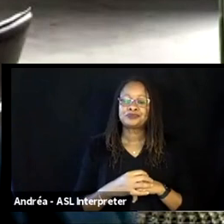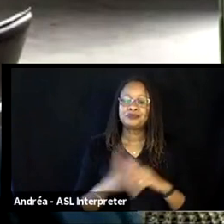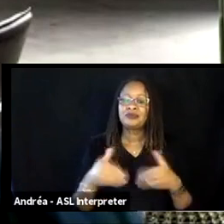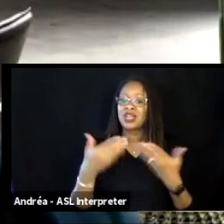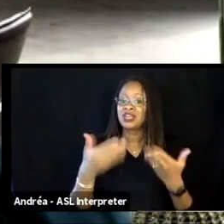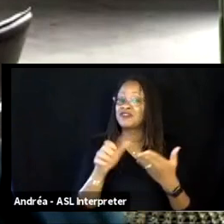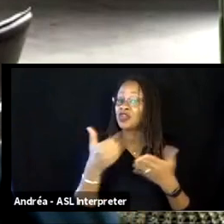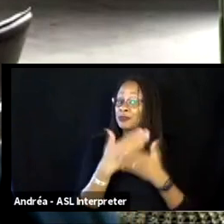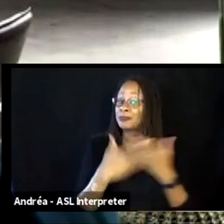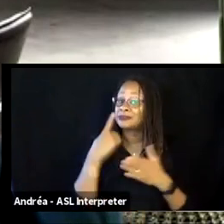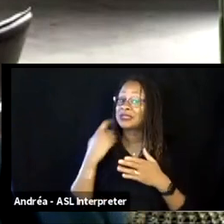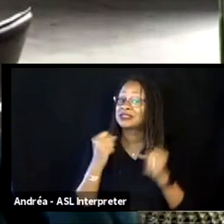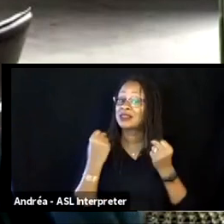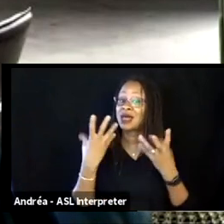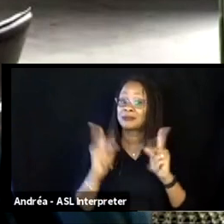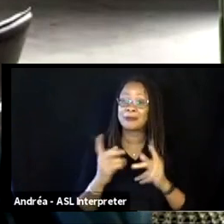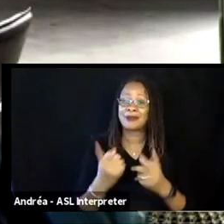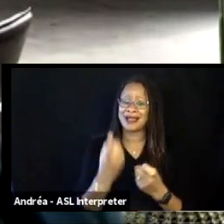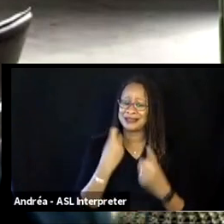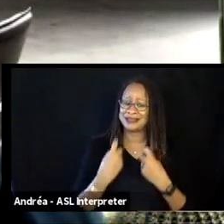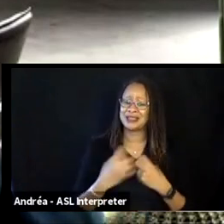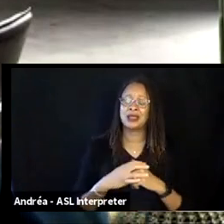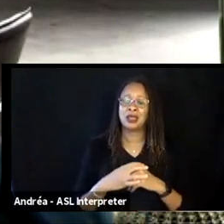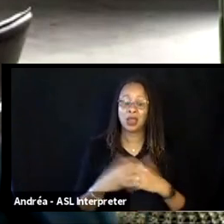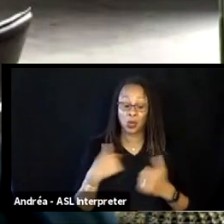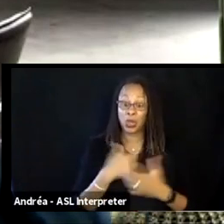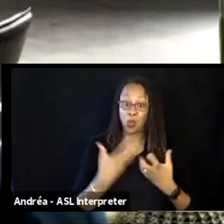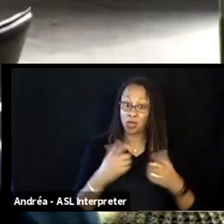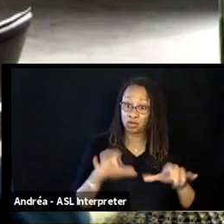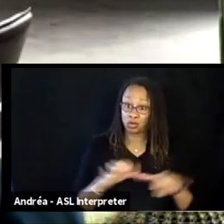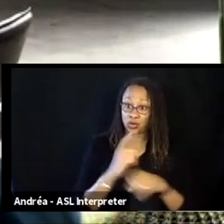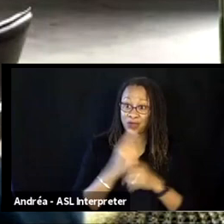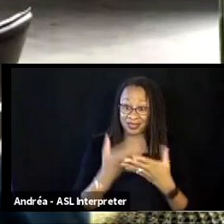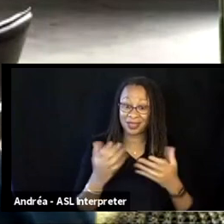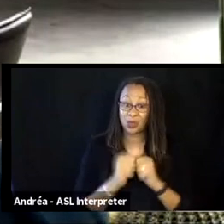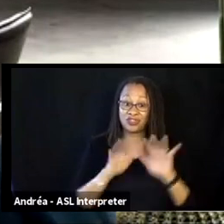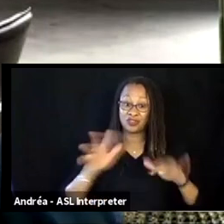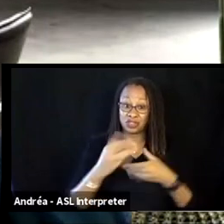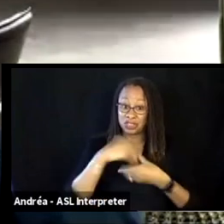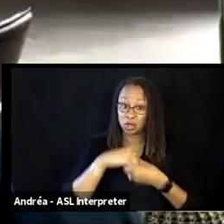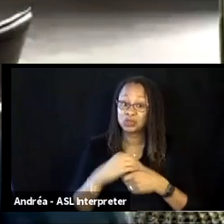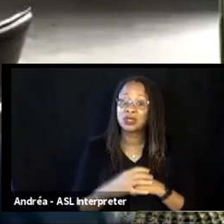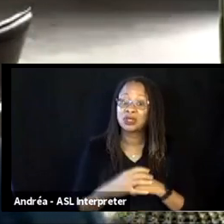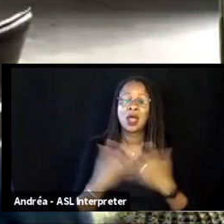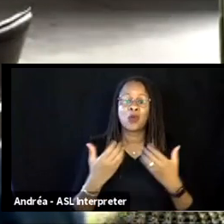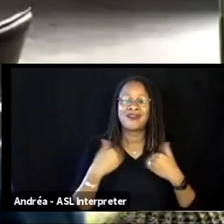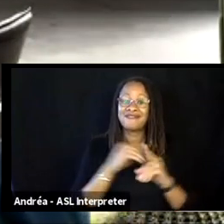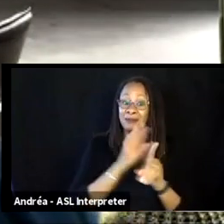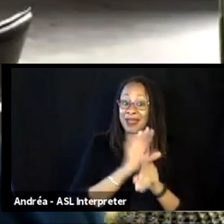another piece because a lot of folks do ask the question, well, you know, we want to do the right thing with diversity and inclusion. And we want to have